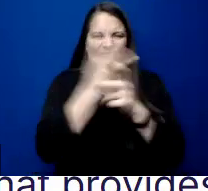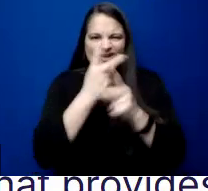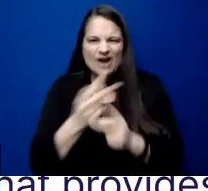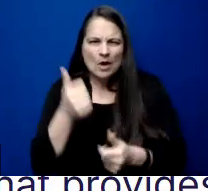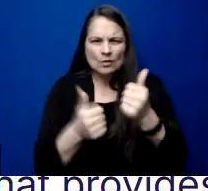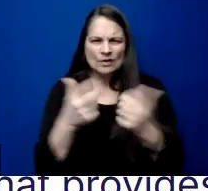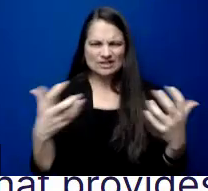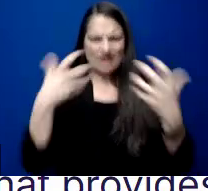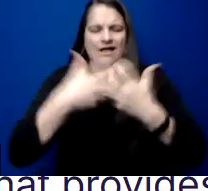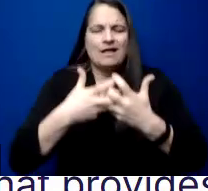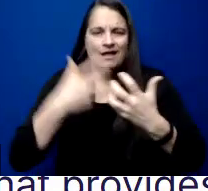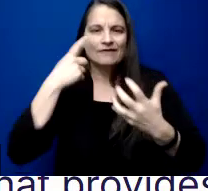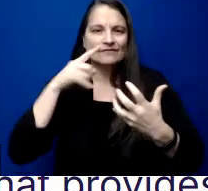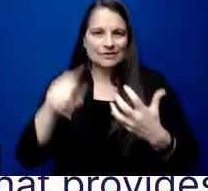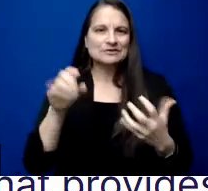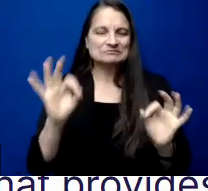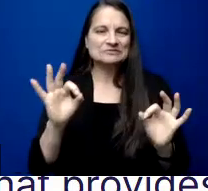to help them live their life the way they want to.